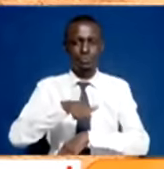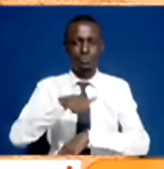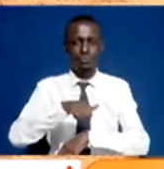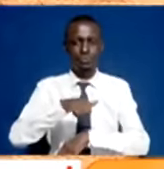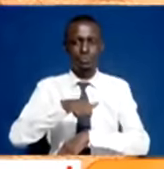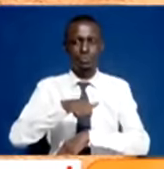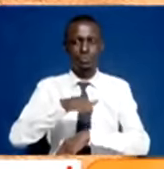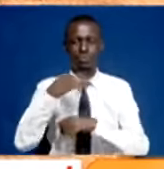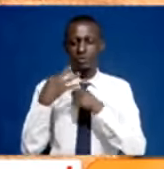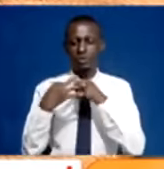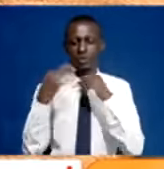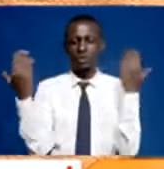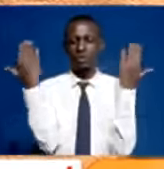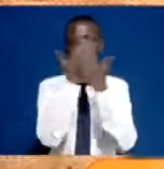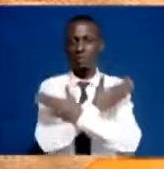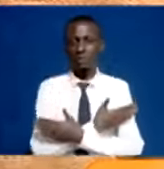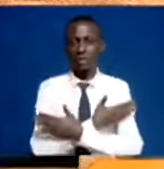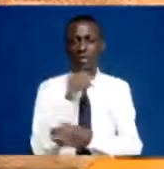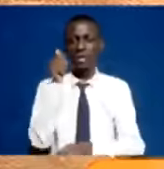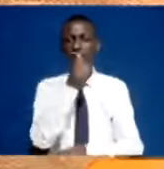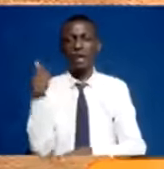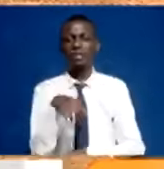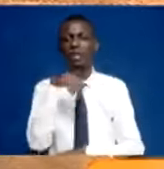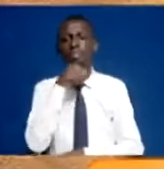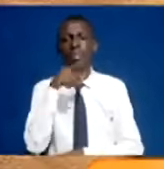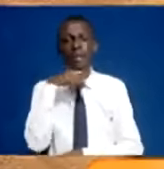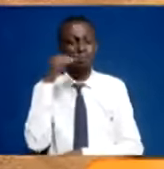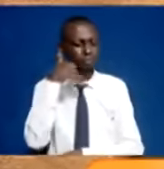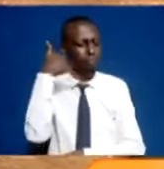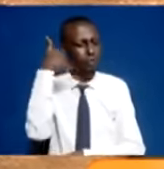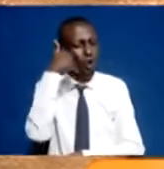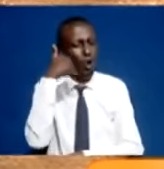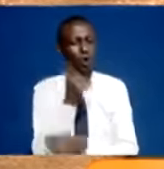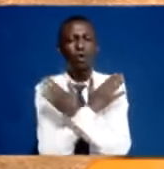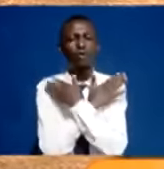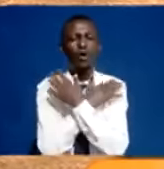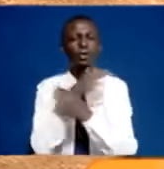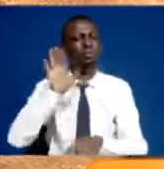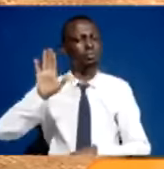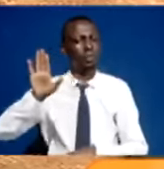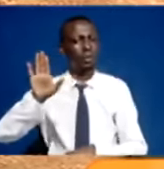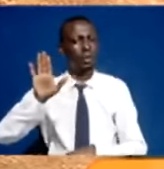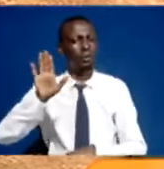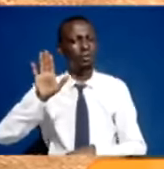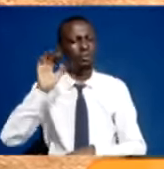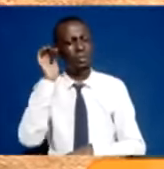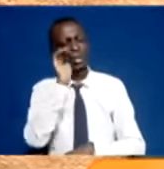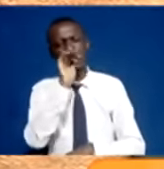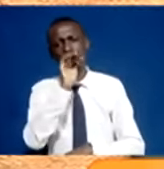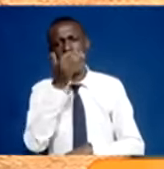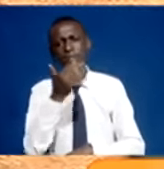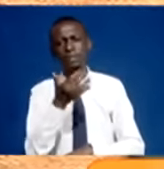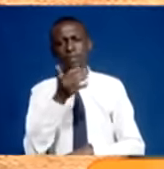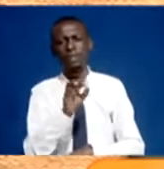za usiku, kuna vijana walinipigianga simu, marafiki sasa wake. Sasa wakaanza kuniuliza